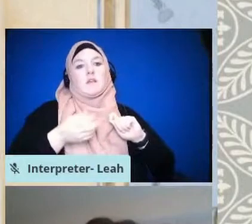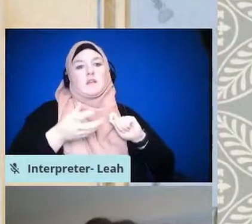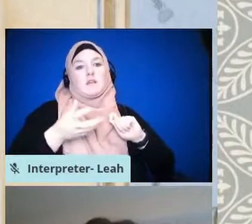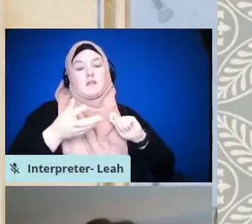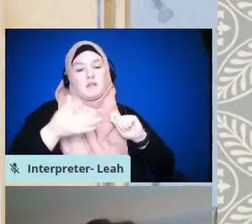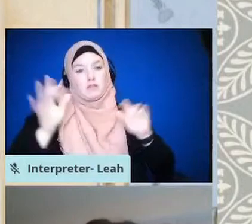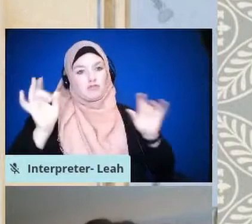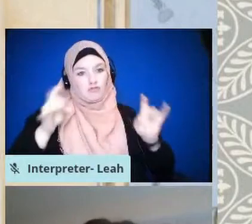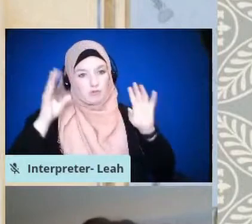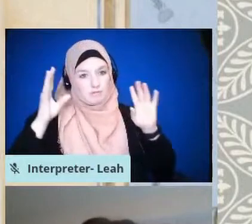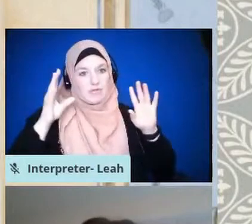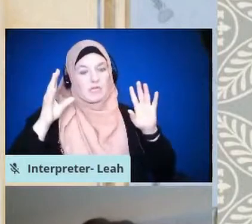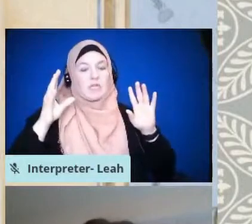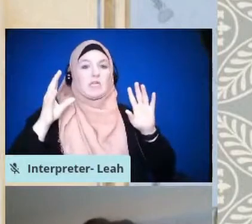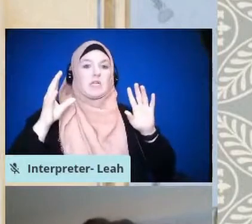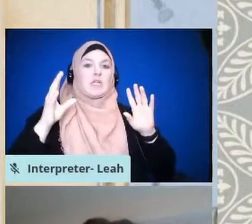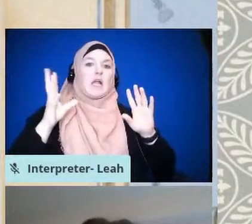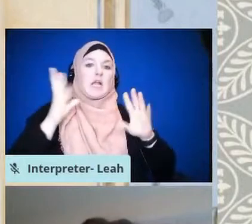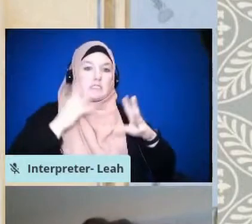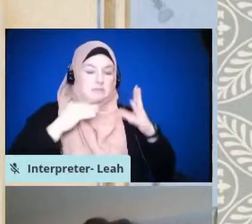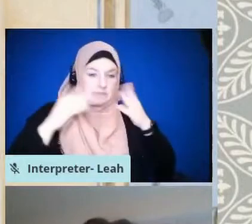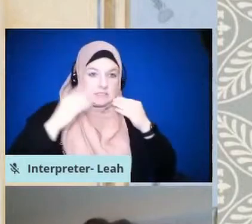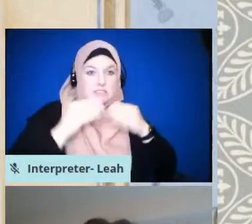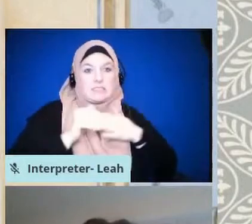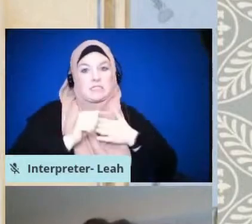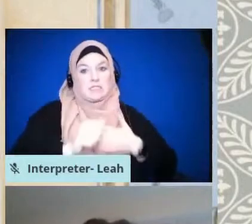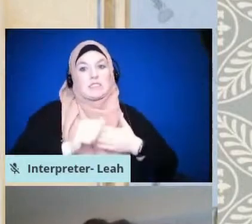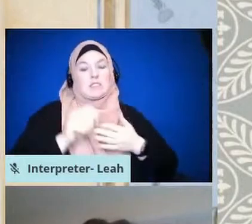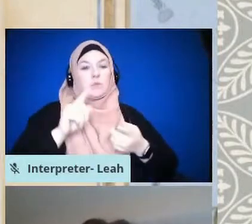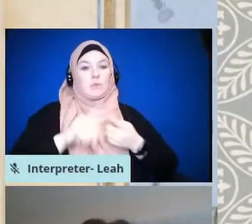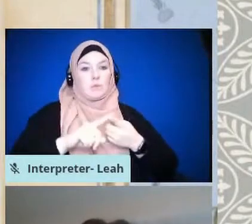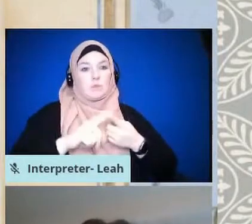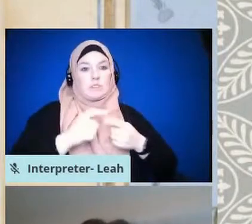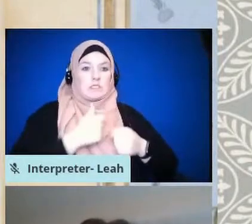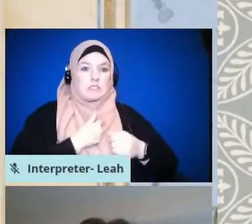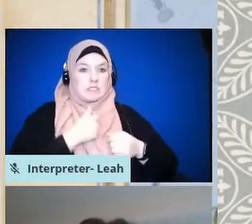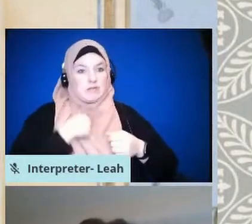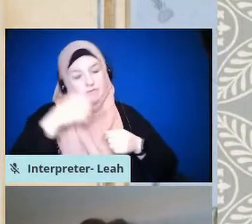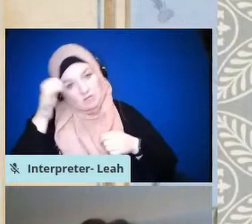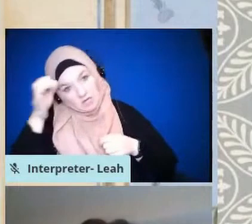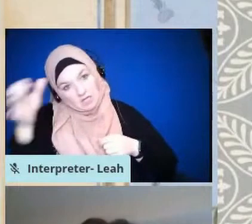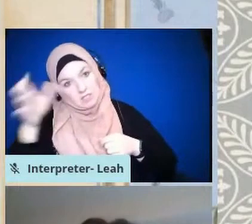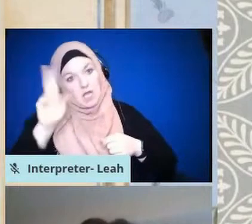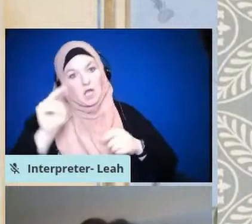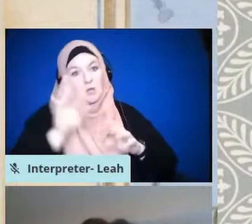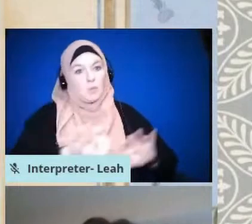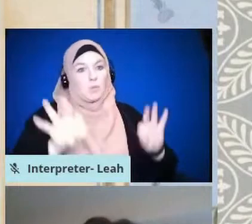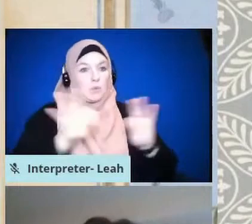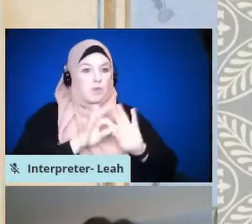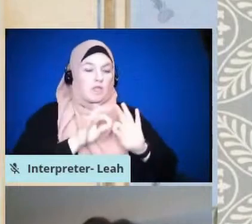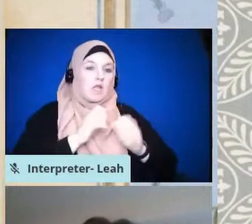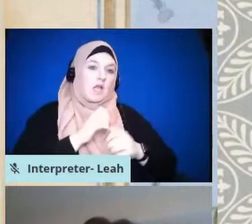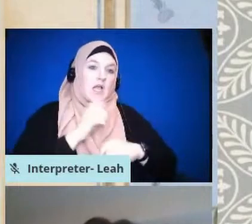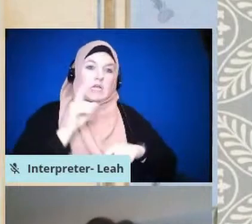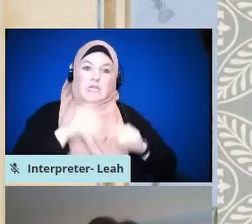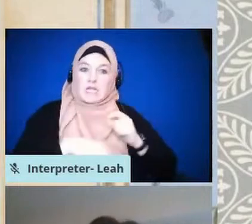the traumatic and abusive experience lead to the self-concept of unworthy, unlovable,